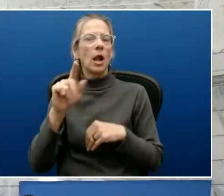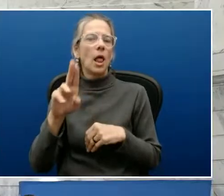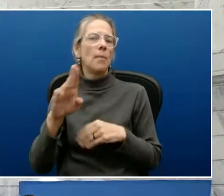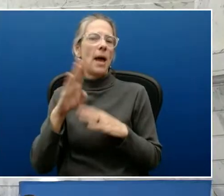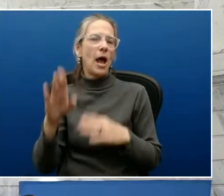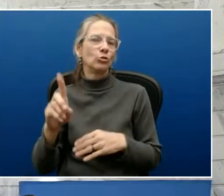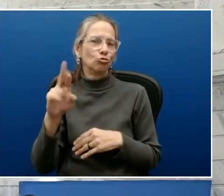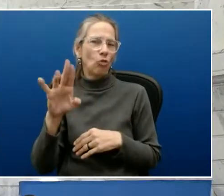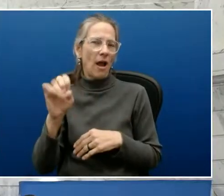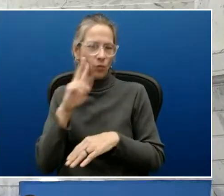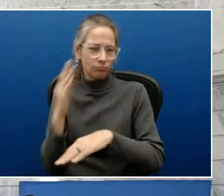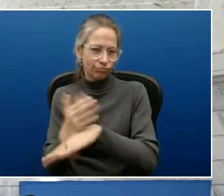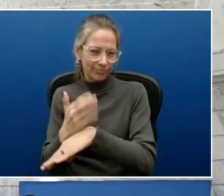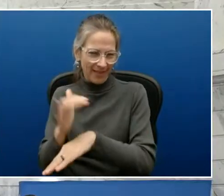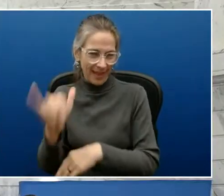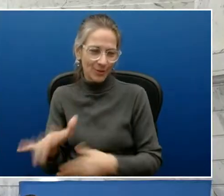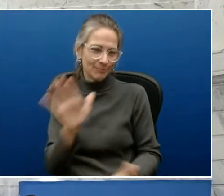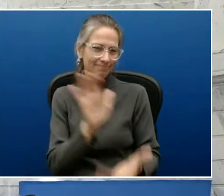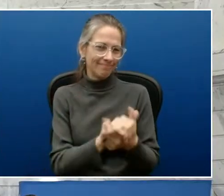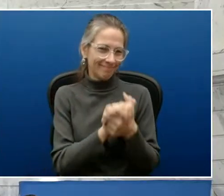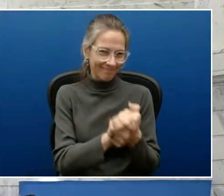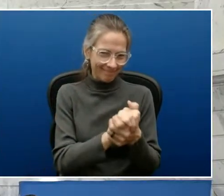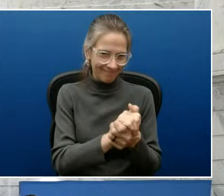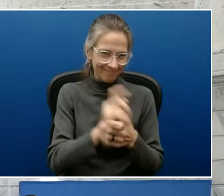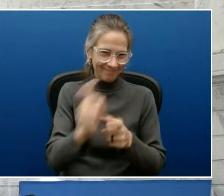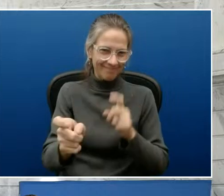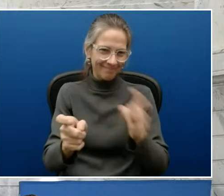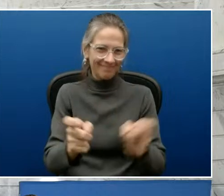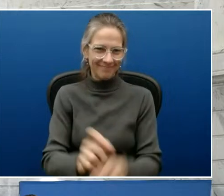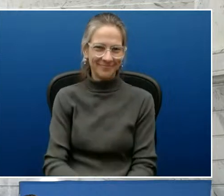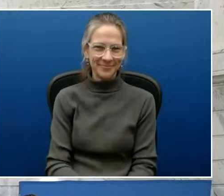Congratulations. This one's for you.